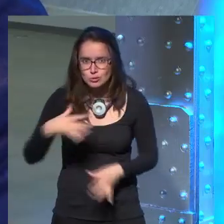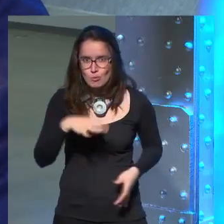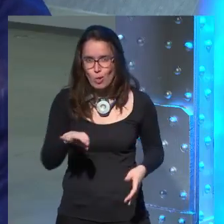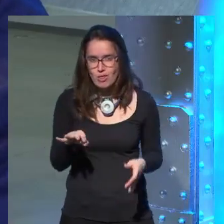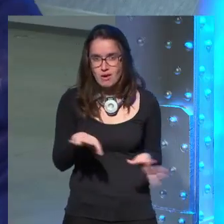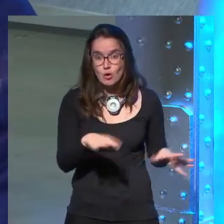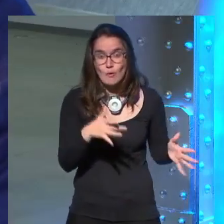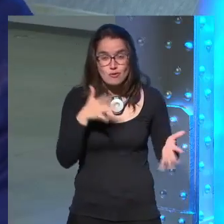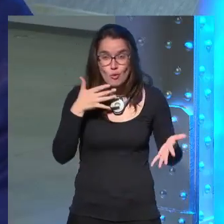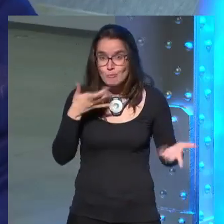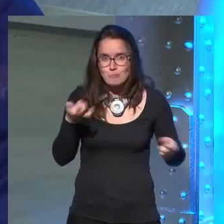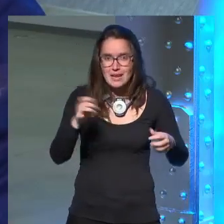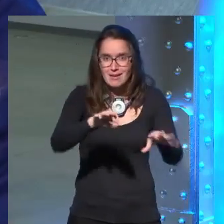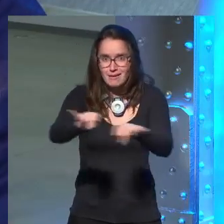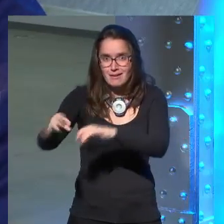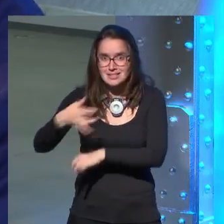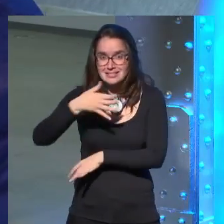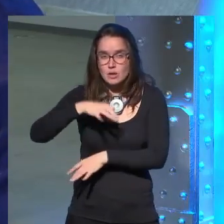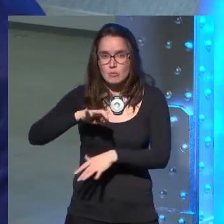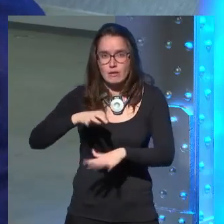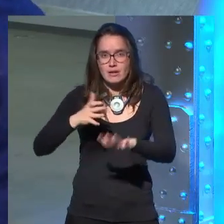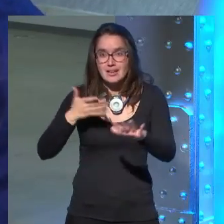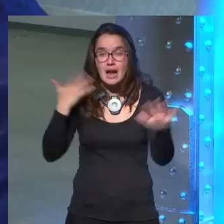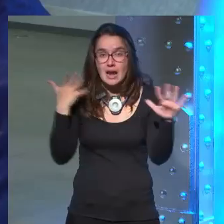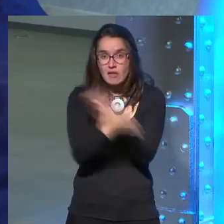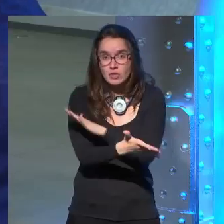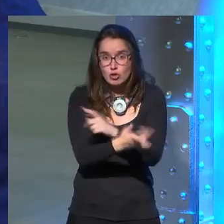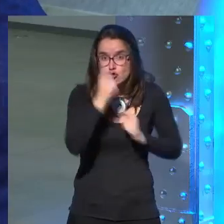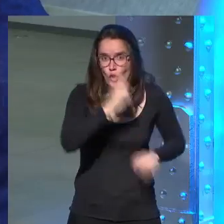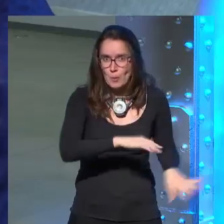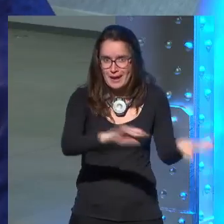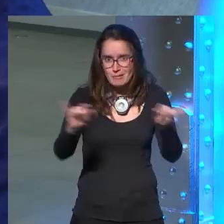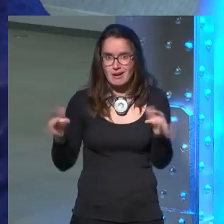it's suddenly invalidated the definition. So I think that